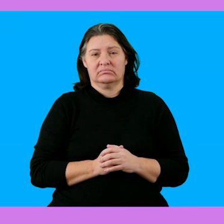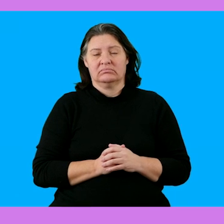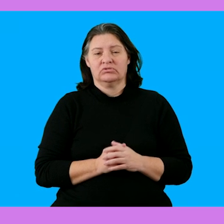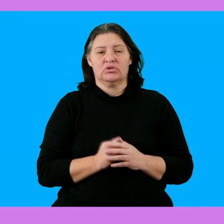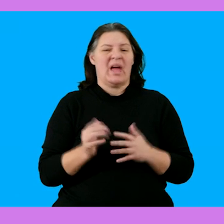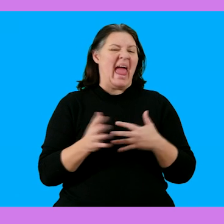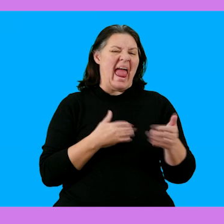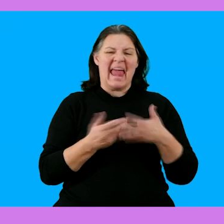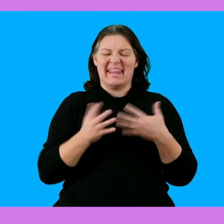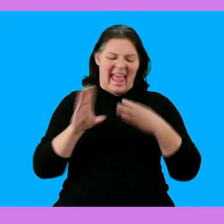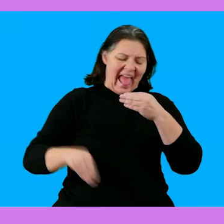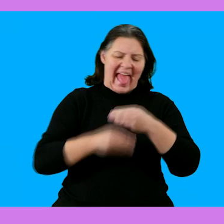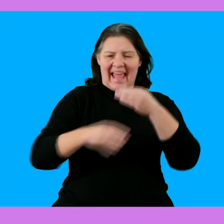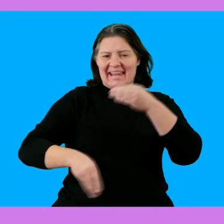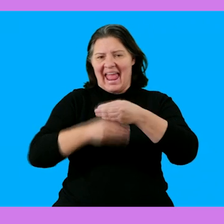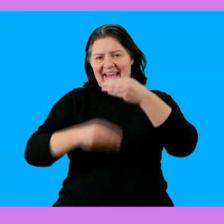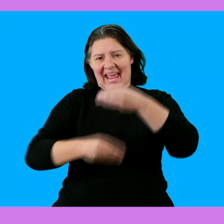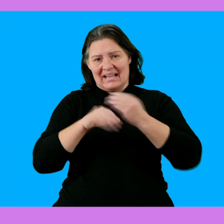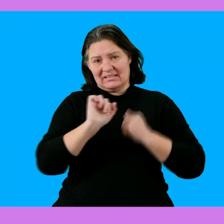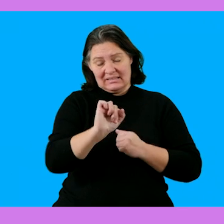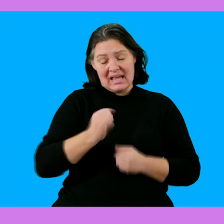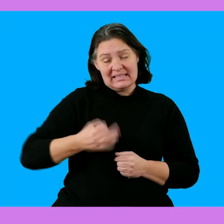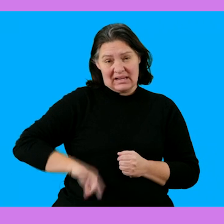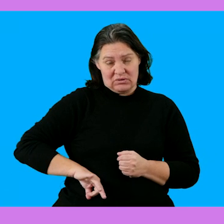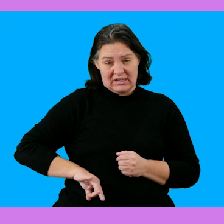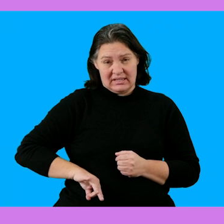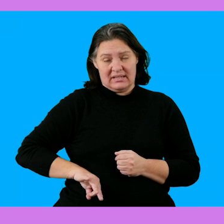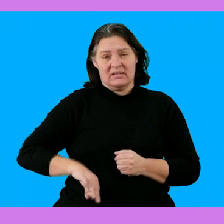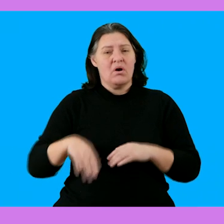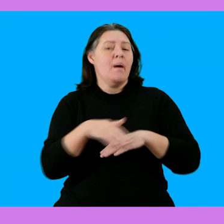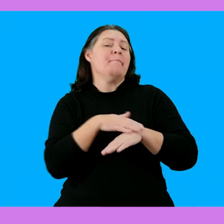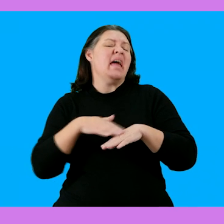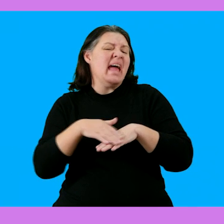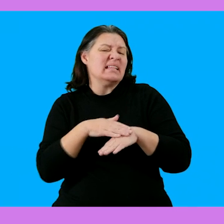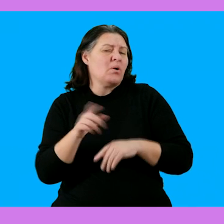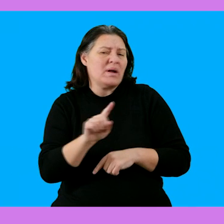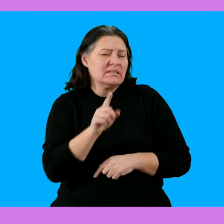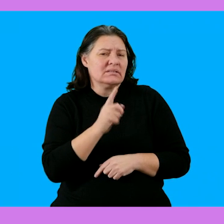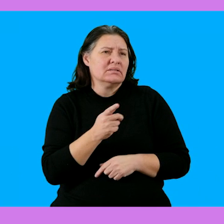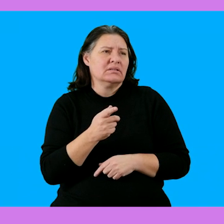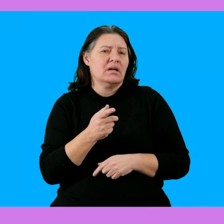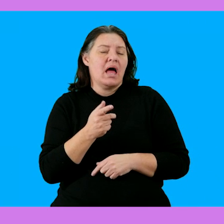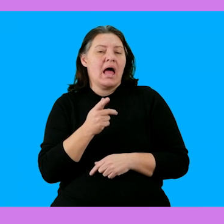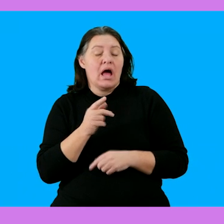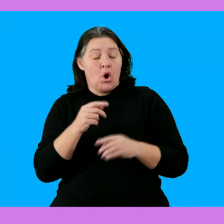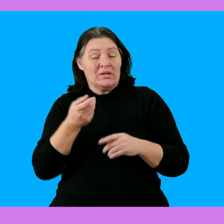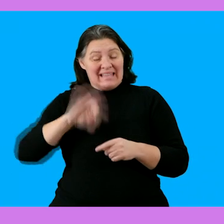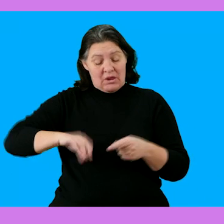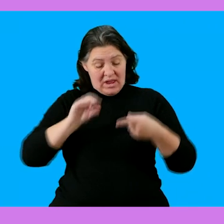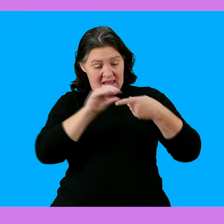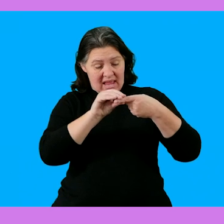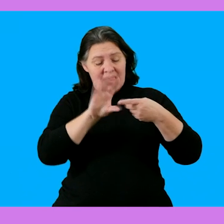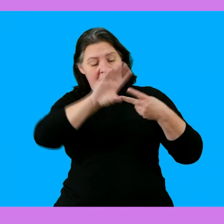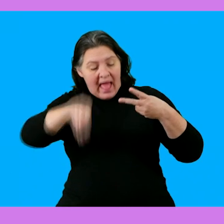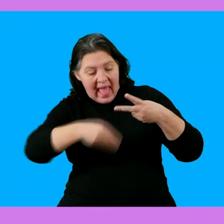So any extra benefit that's added to the salary. So basically it is supplementary,